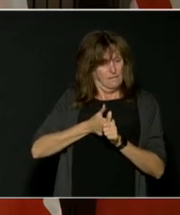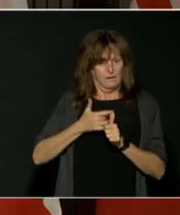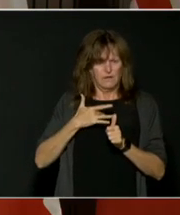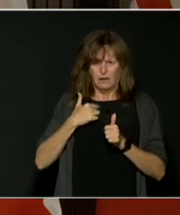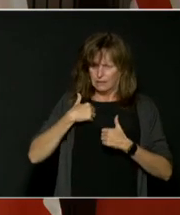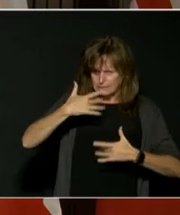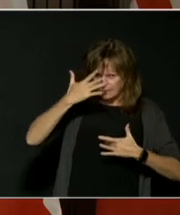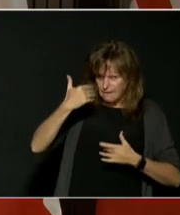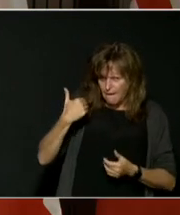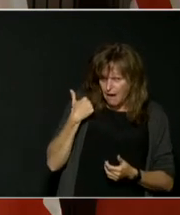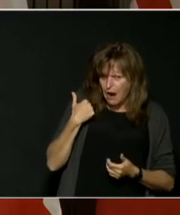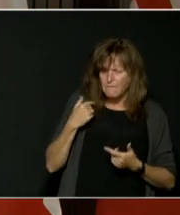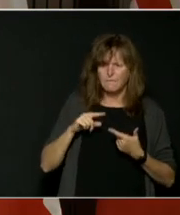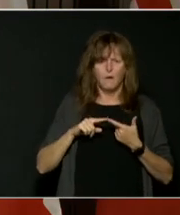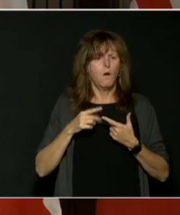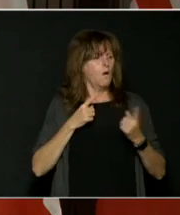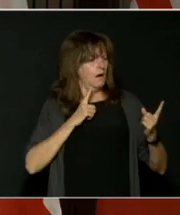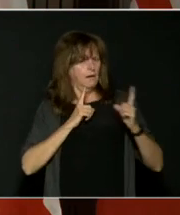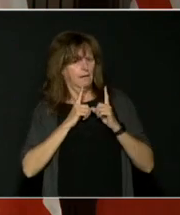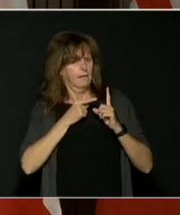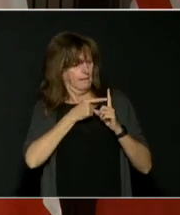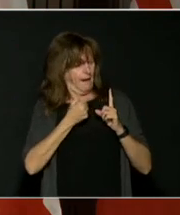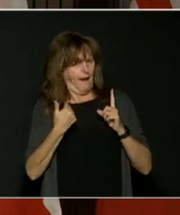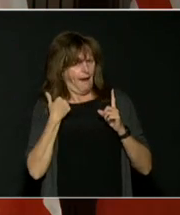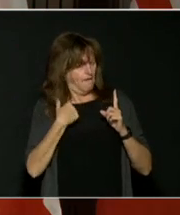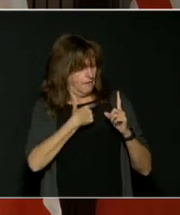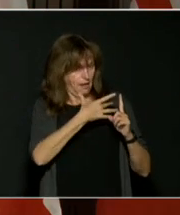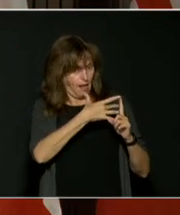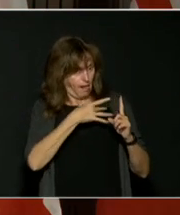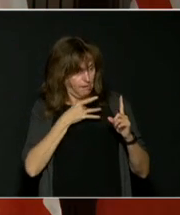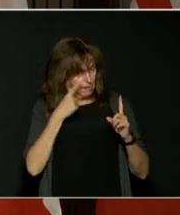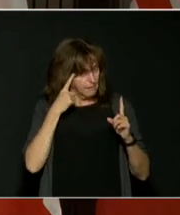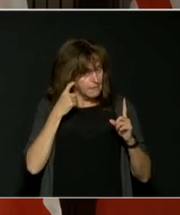confirmed case or are part of an outbreak investigation,